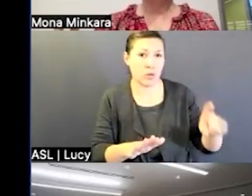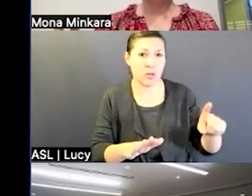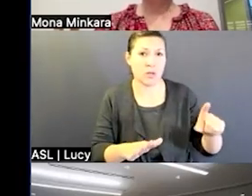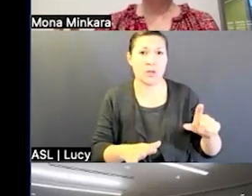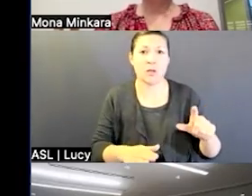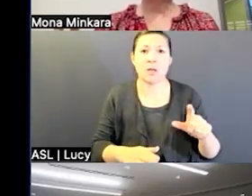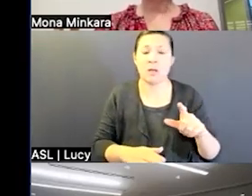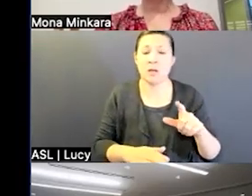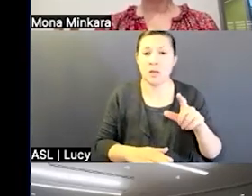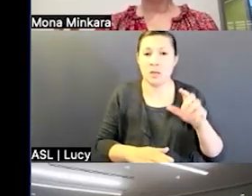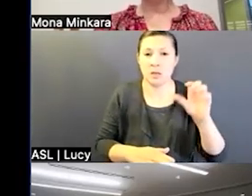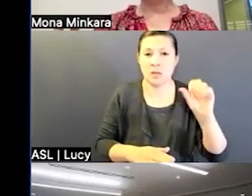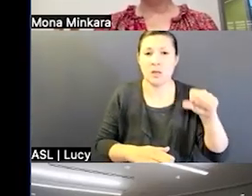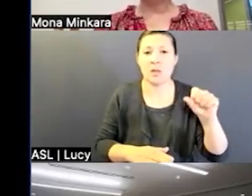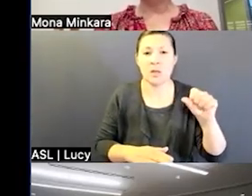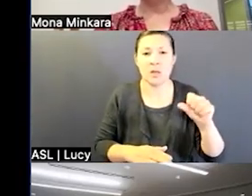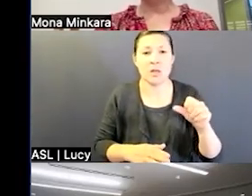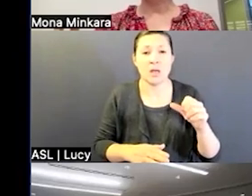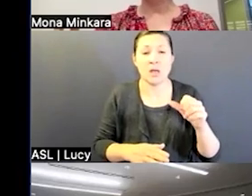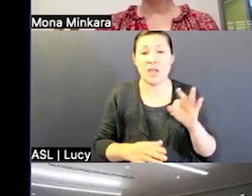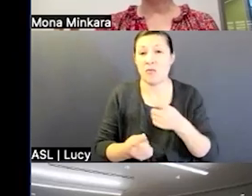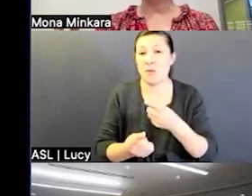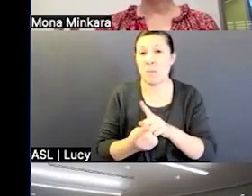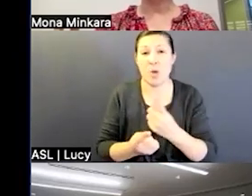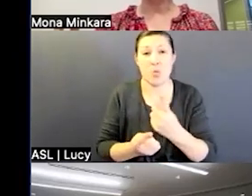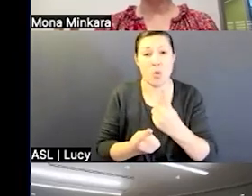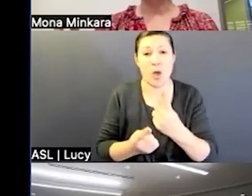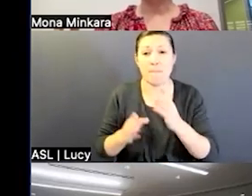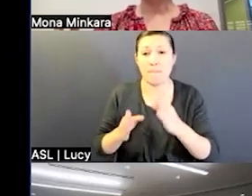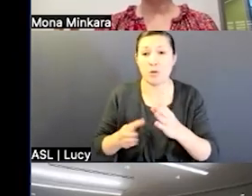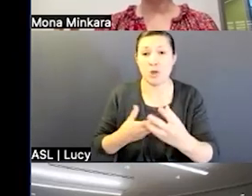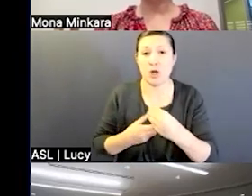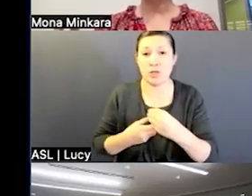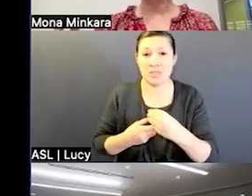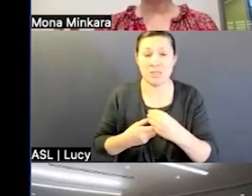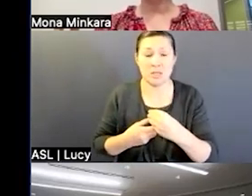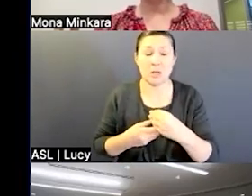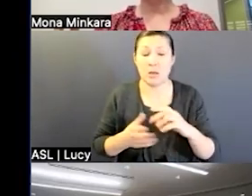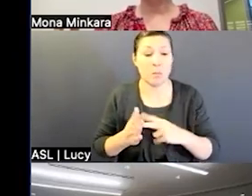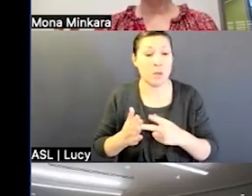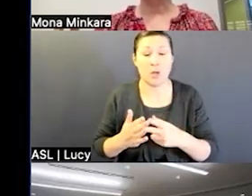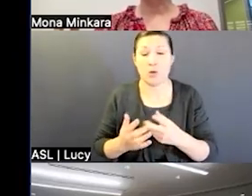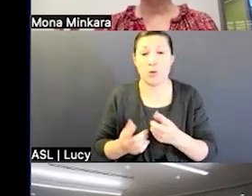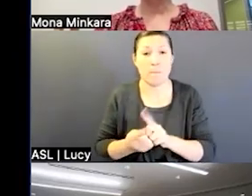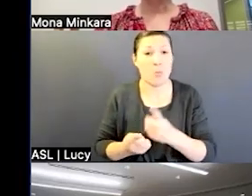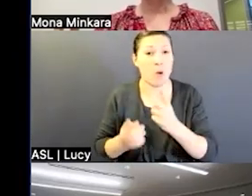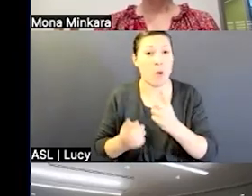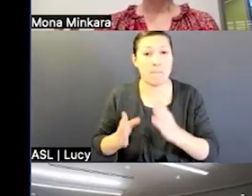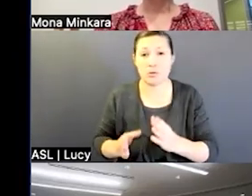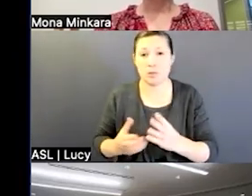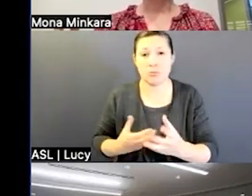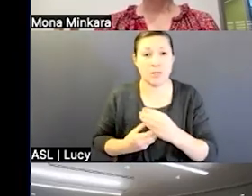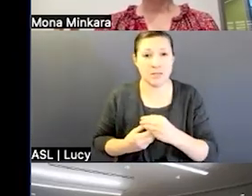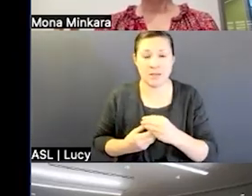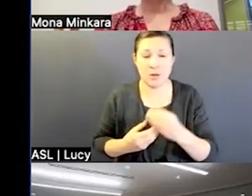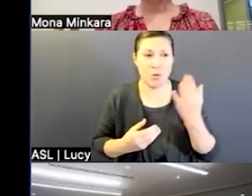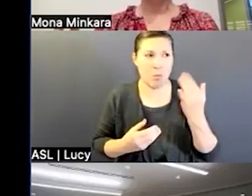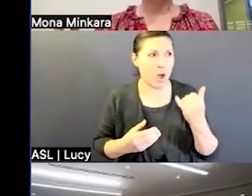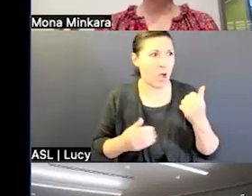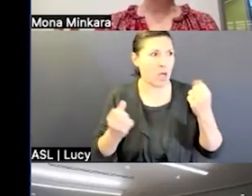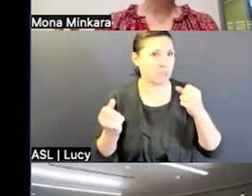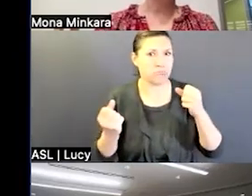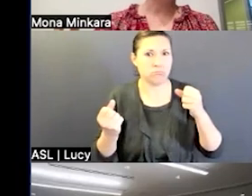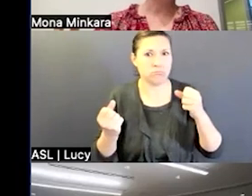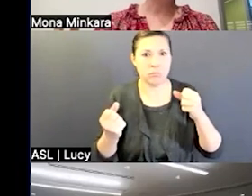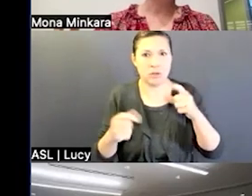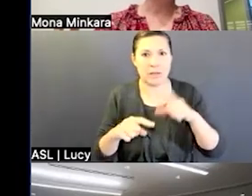you've met one autistic person, then you've met one autistic person because every autistic person is so different. Mm-hmm. And people used to